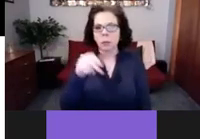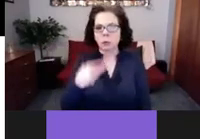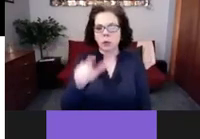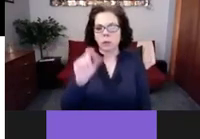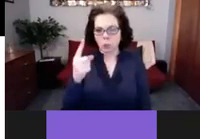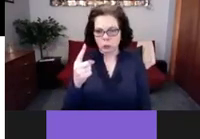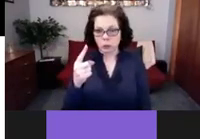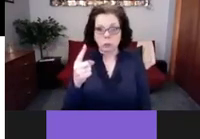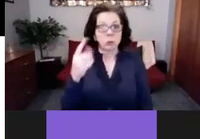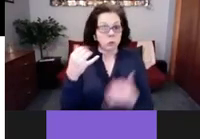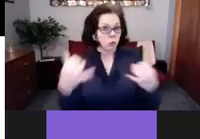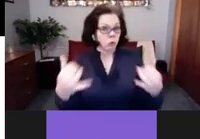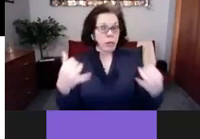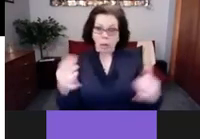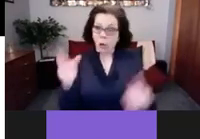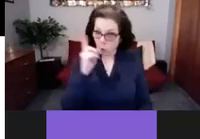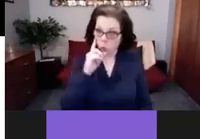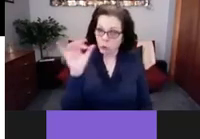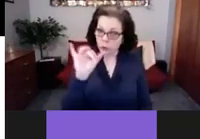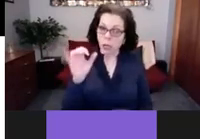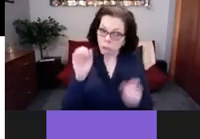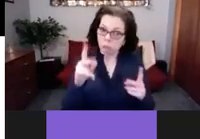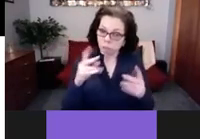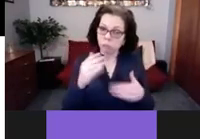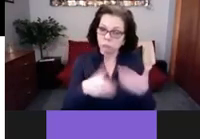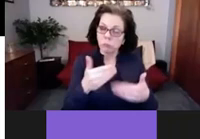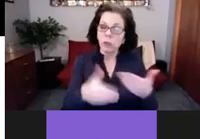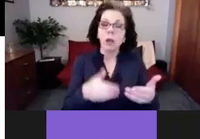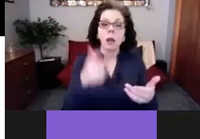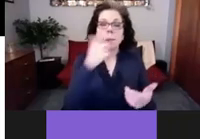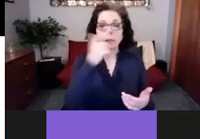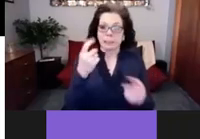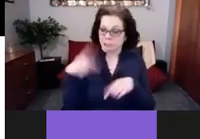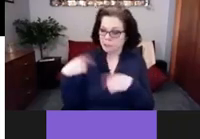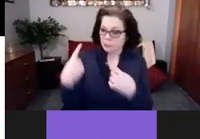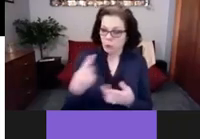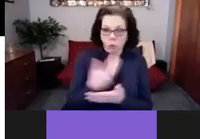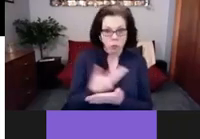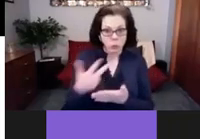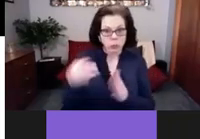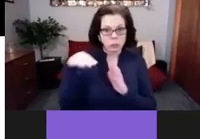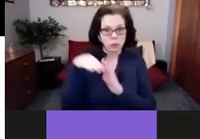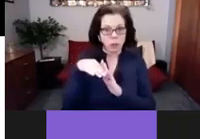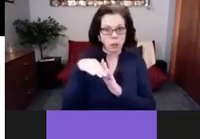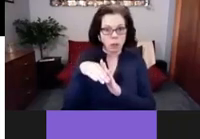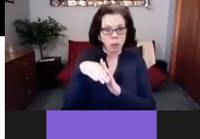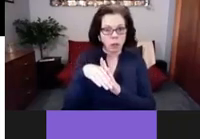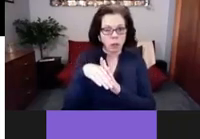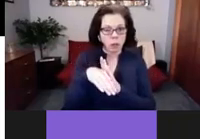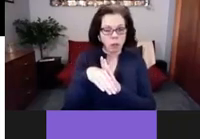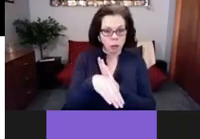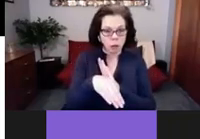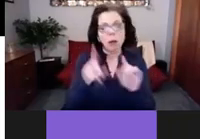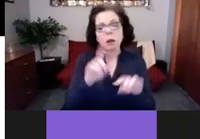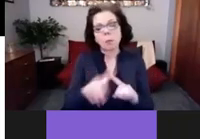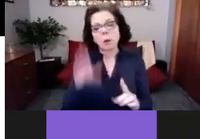for those dates because we have had 3 weeks of downward trending data. However, there will be a review of